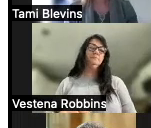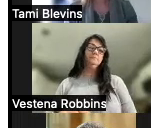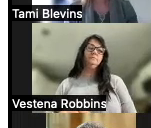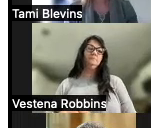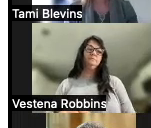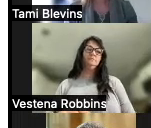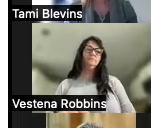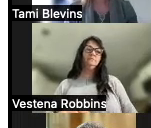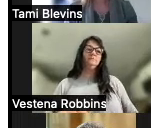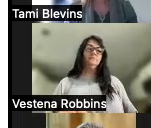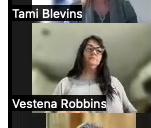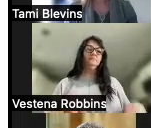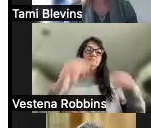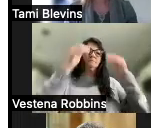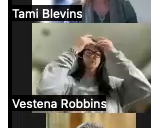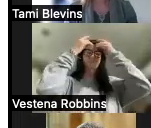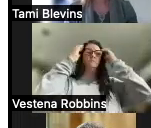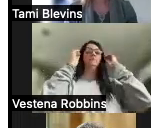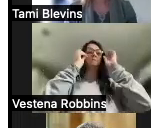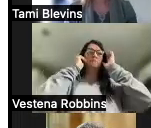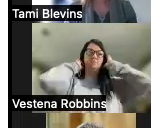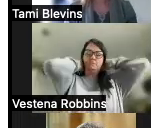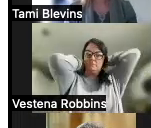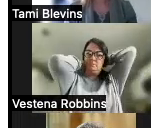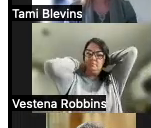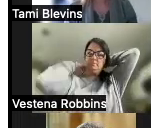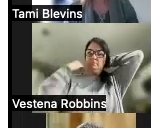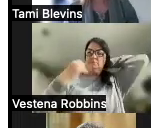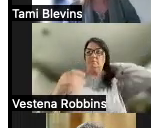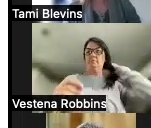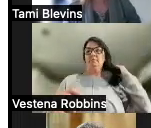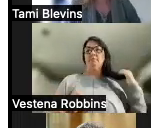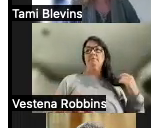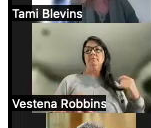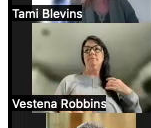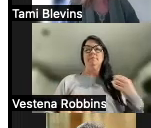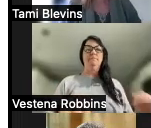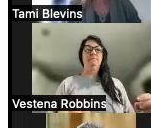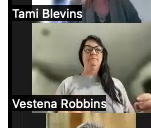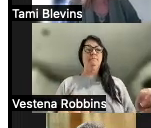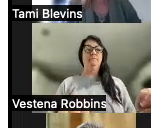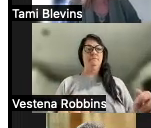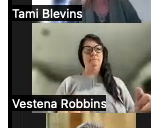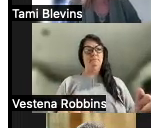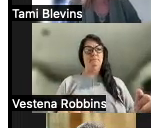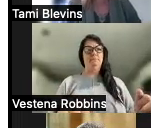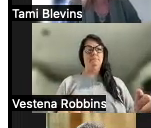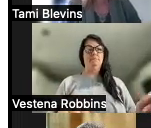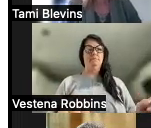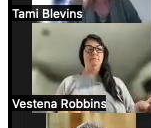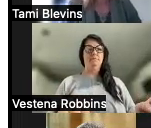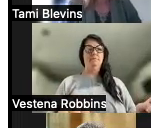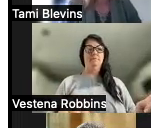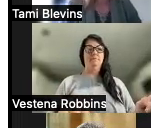we also have co-response models, and we have been building capacity around disaster response. As we mentioned